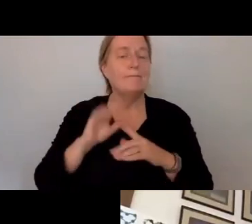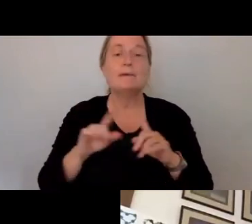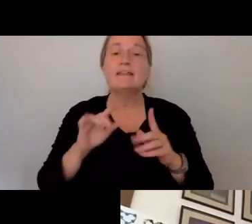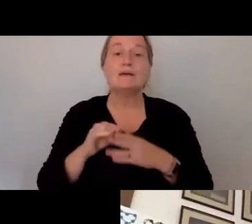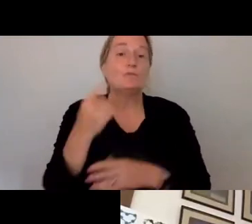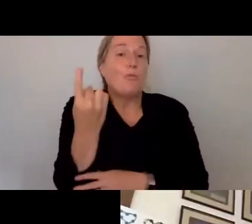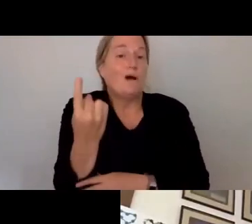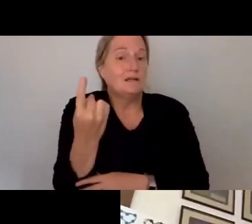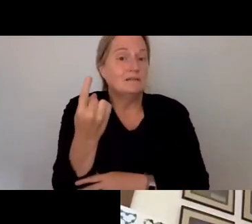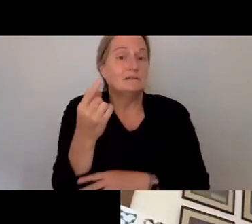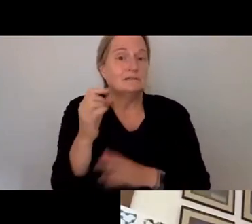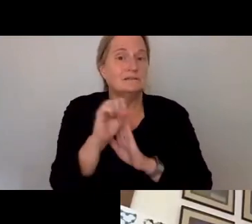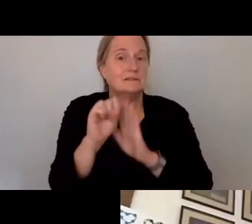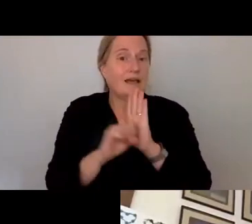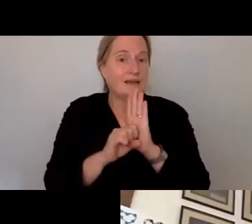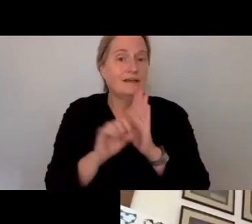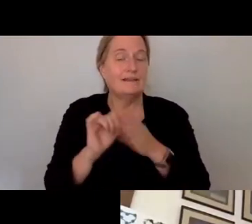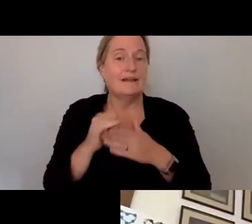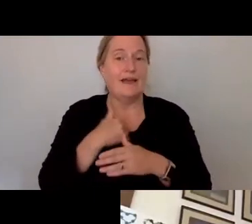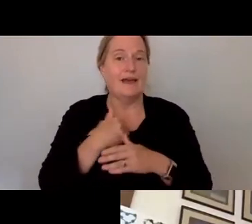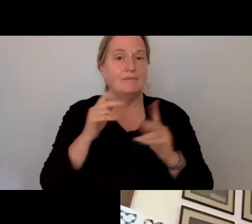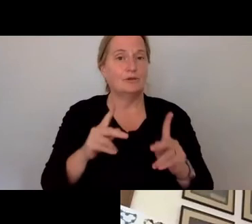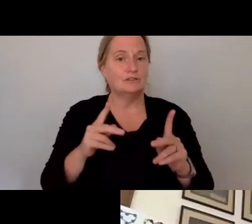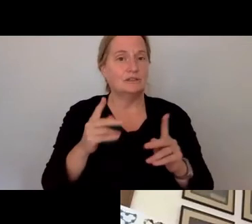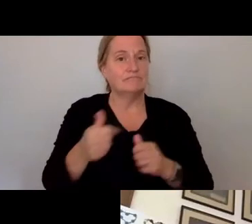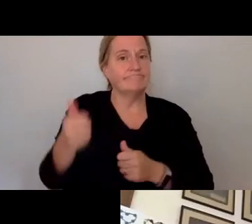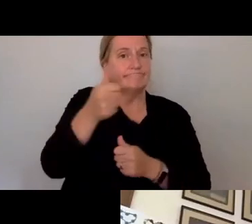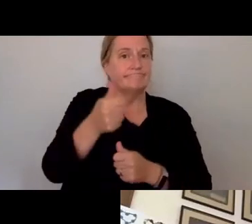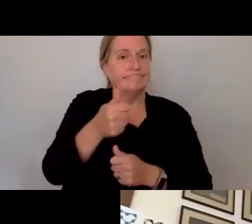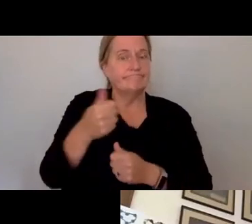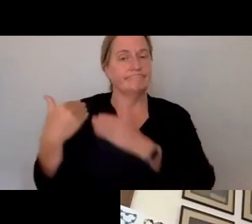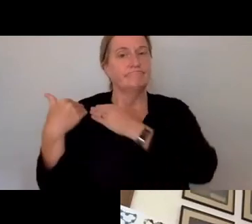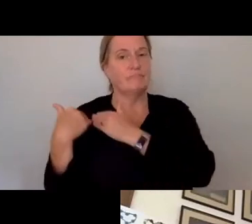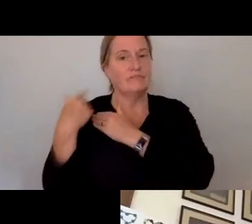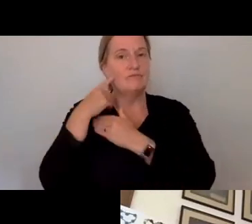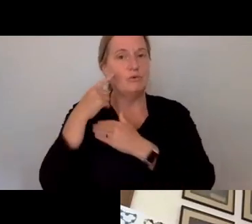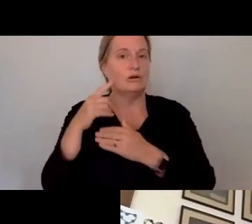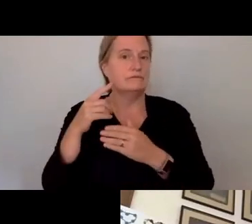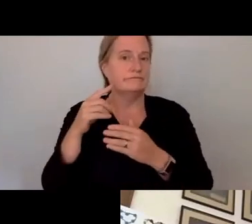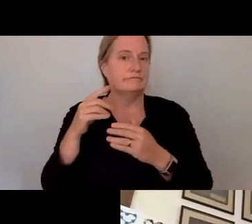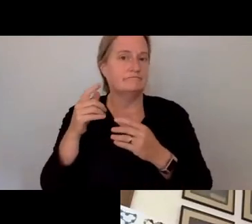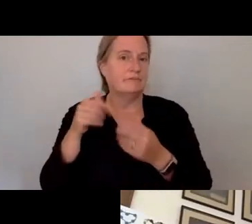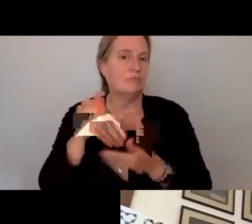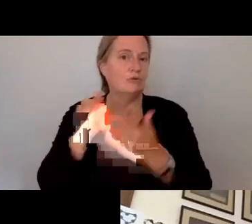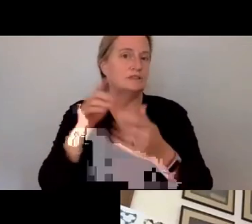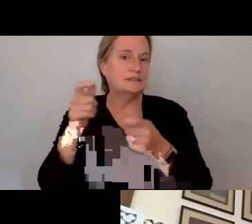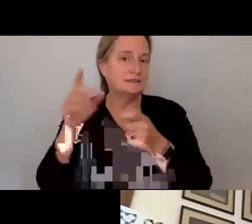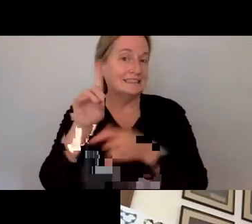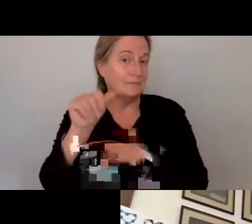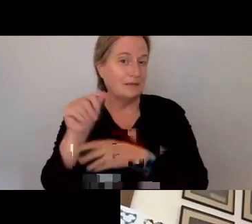at the time that had somebody that dealt with disability on the cabinet level specifically. So if you're talking transportation,